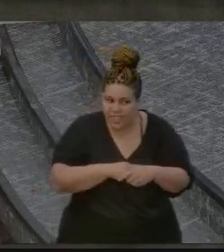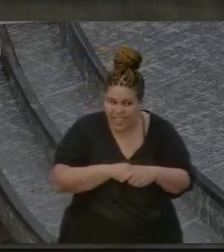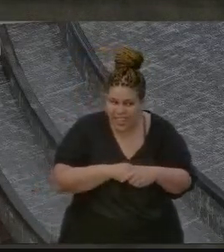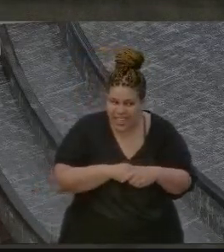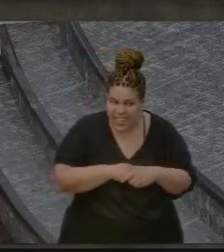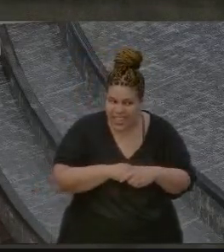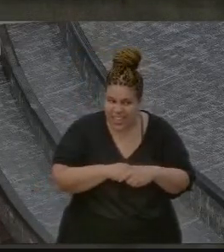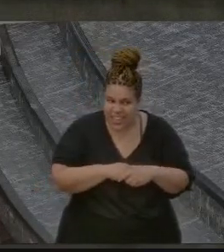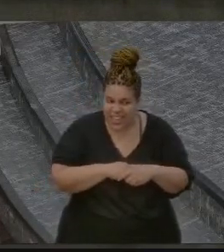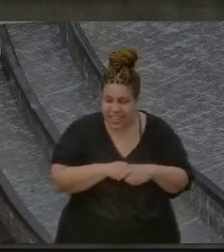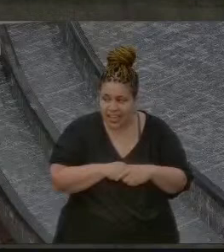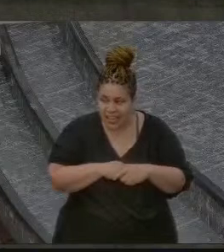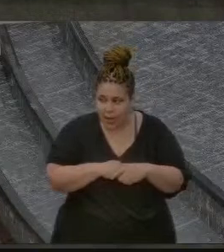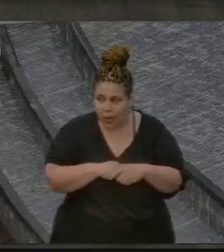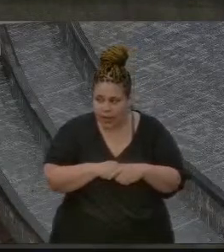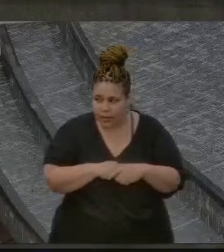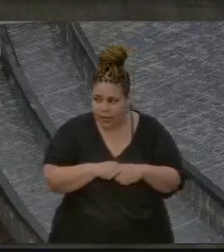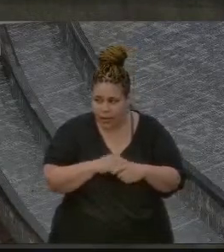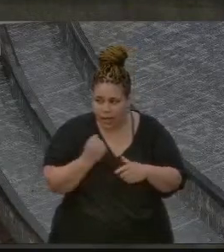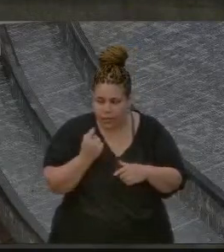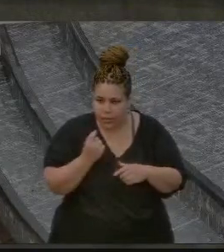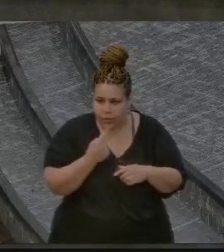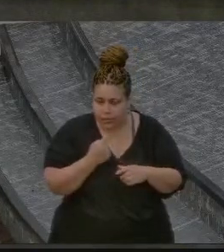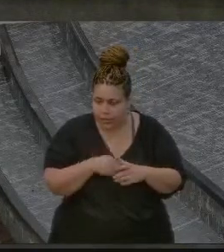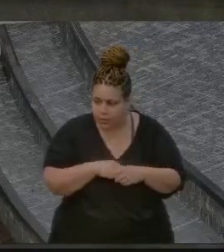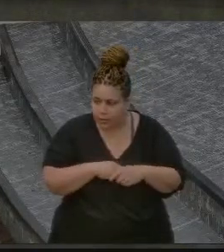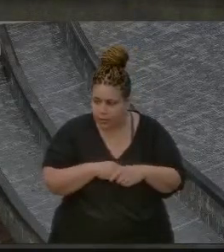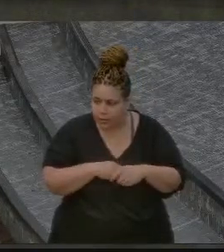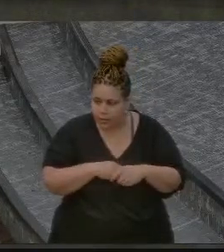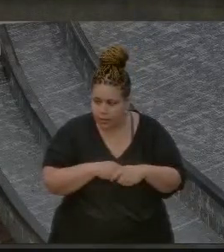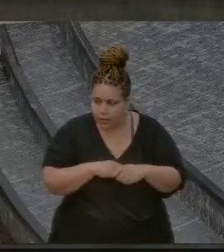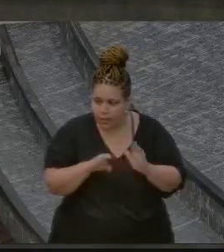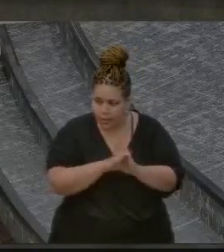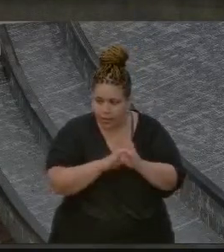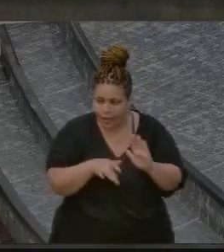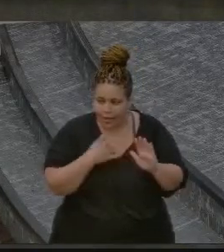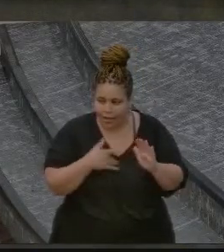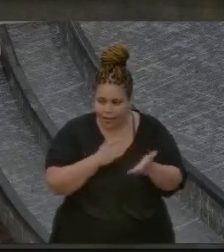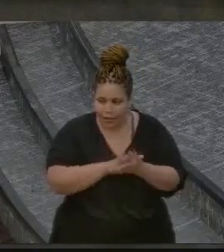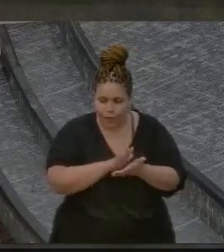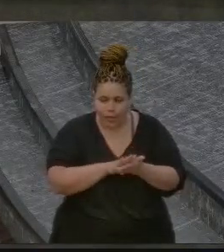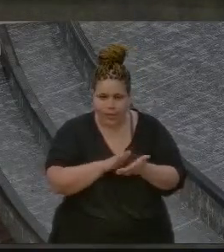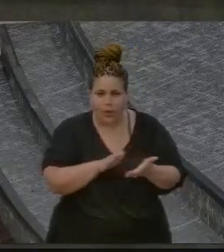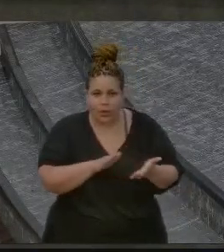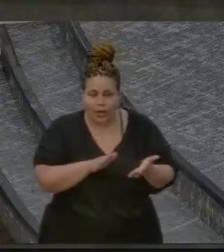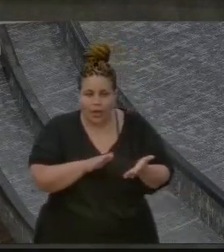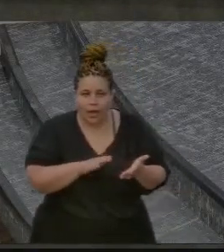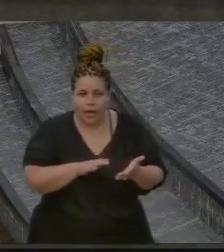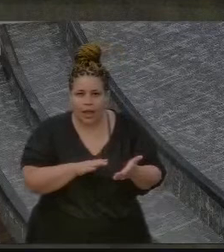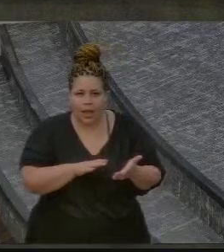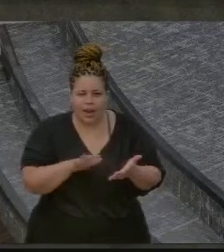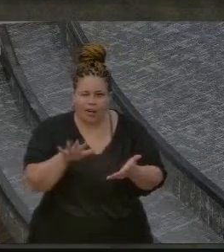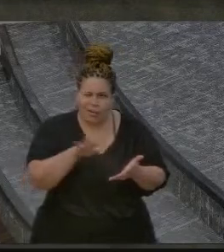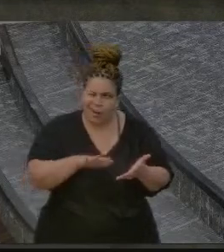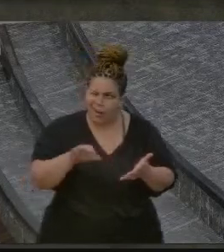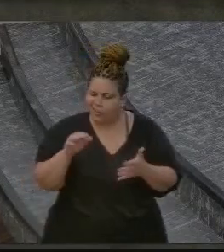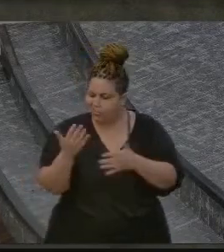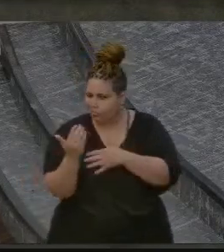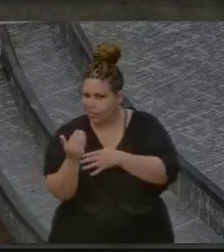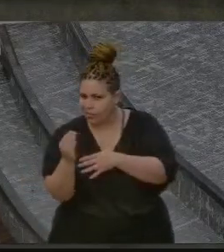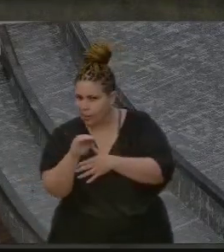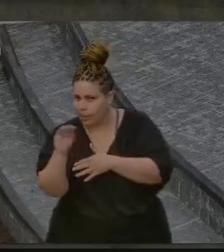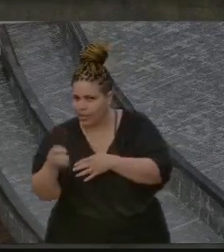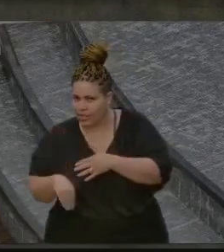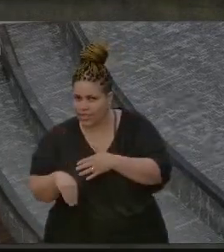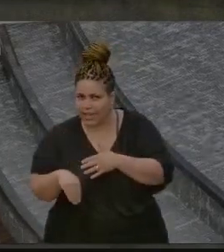of the school. I think we are seeing roughly 15% of our students receive an ODR.